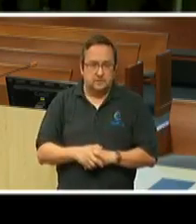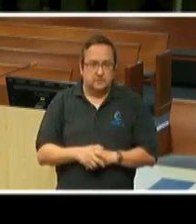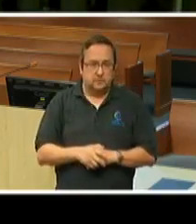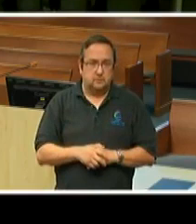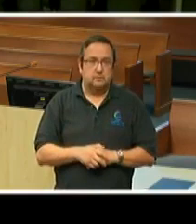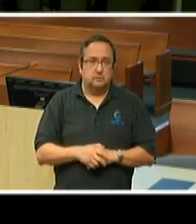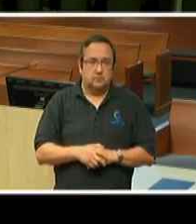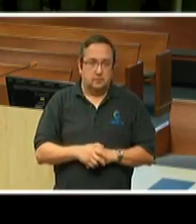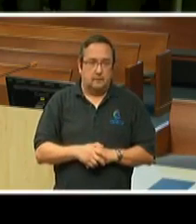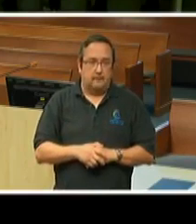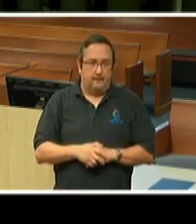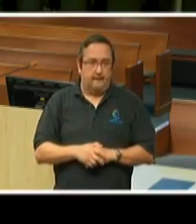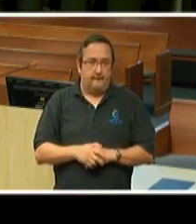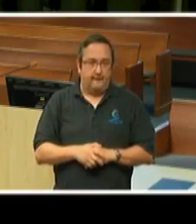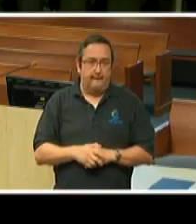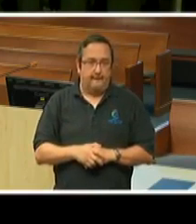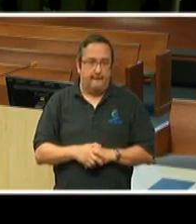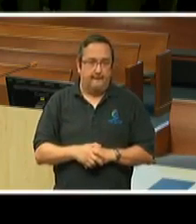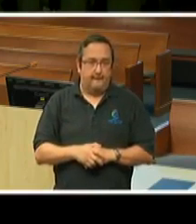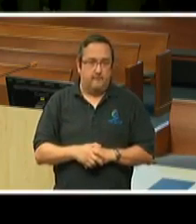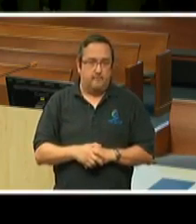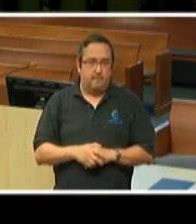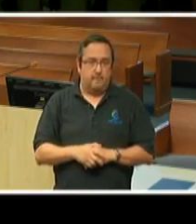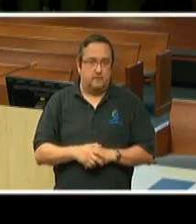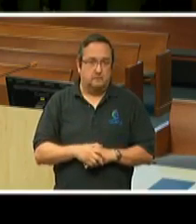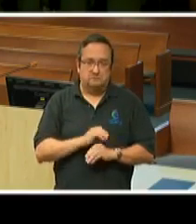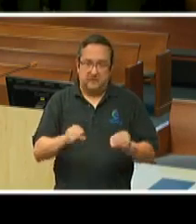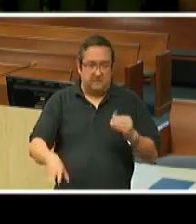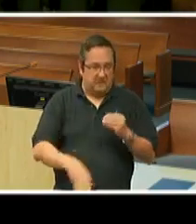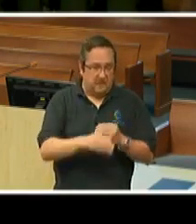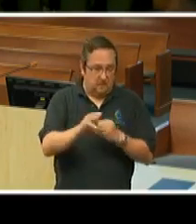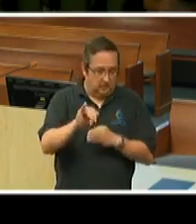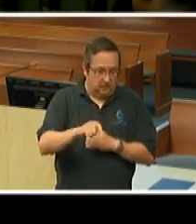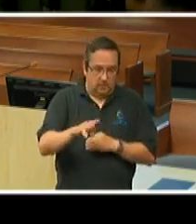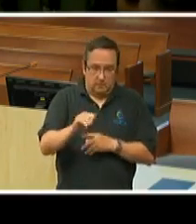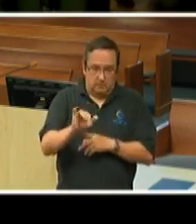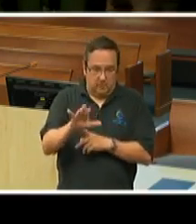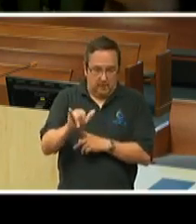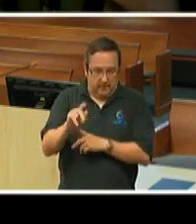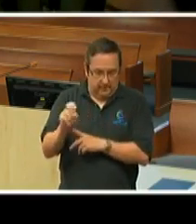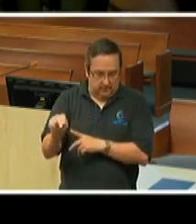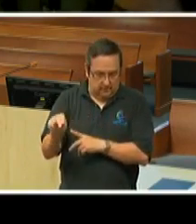list. Okay, Mike? Nothing to add. Mary Helen?